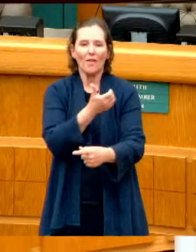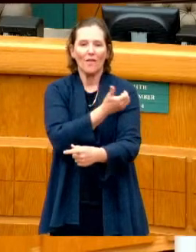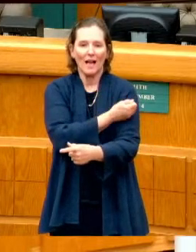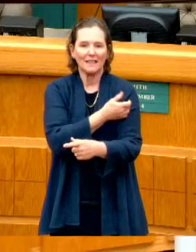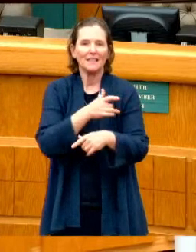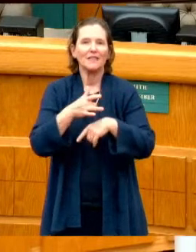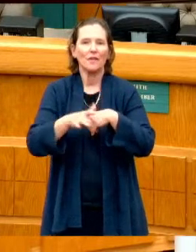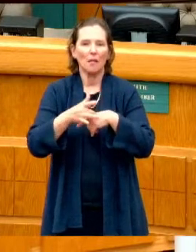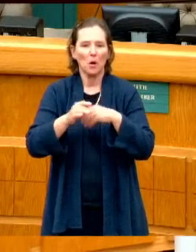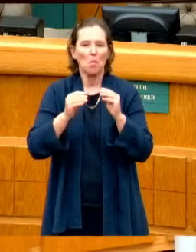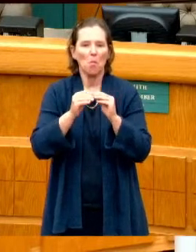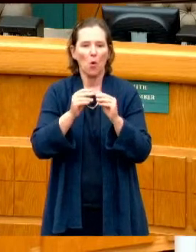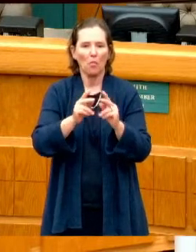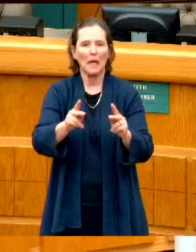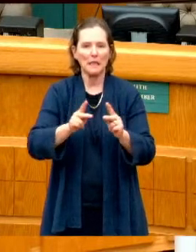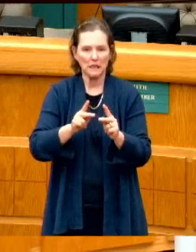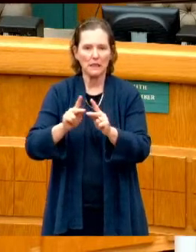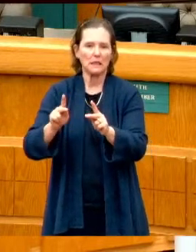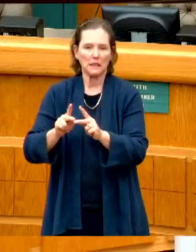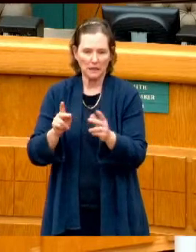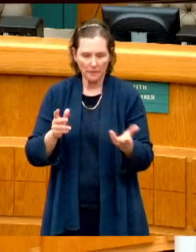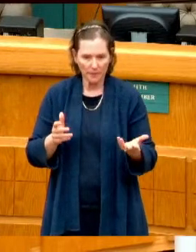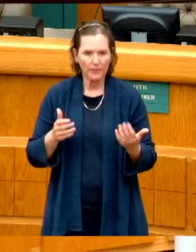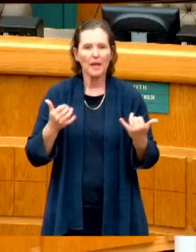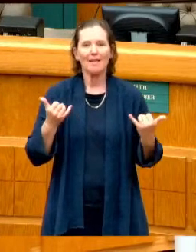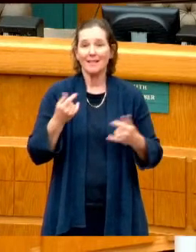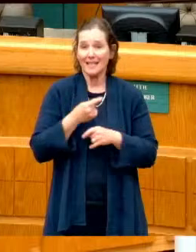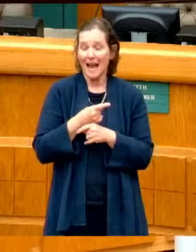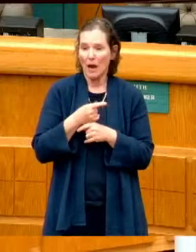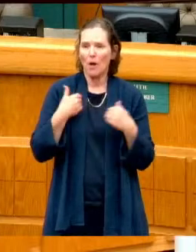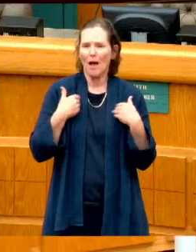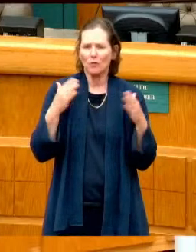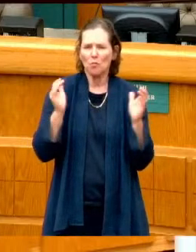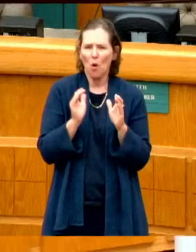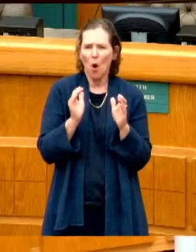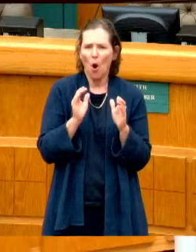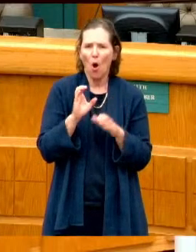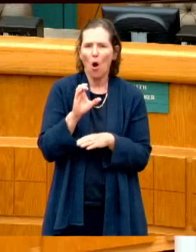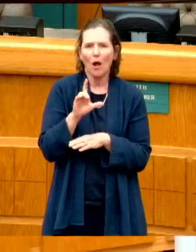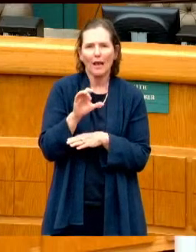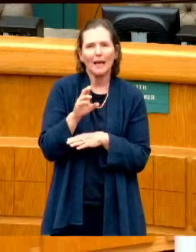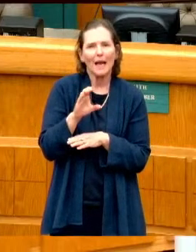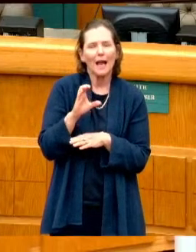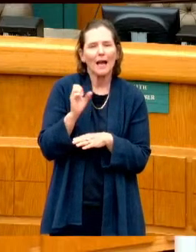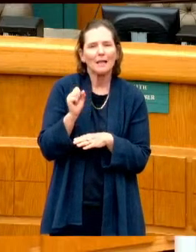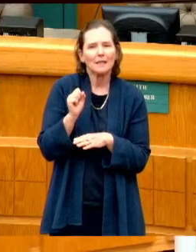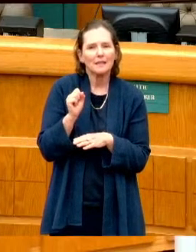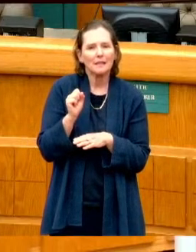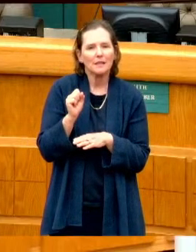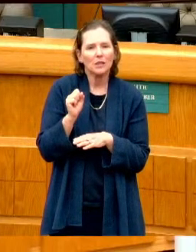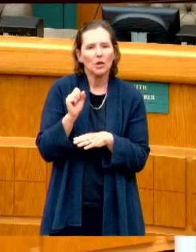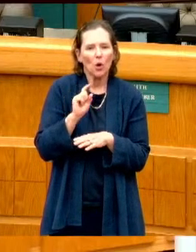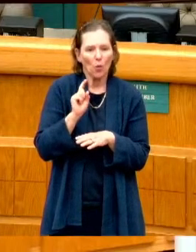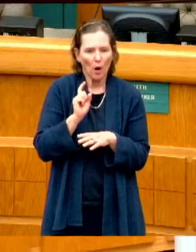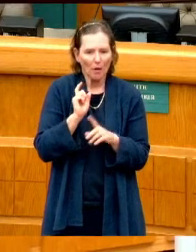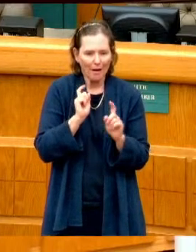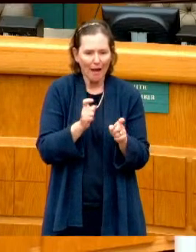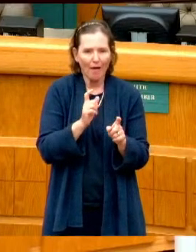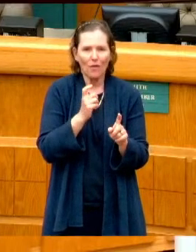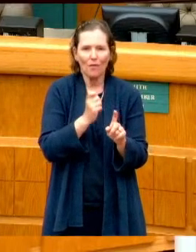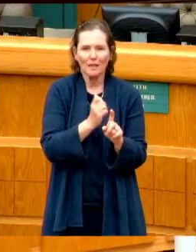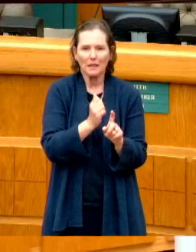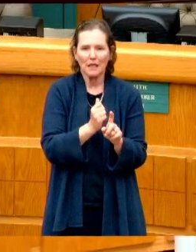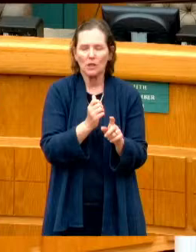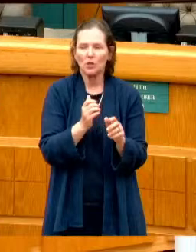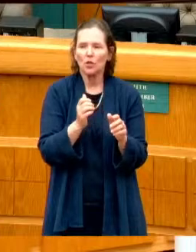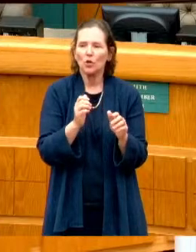more locations. Today, in smaller clinics, we reached populations that were also wanting very much to